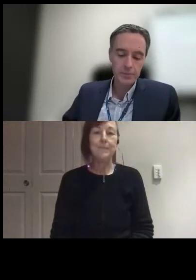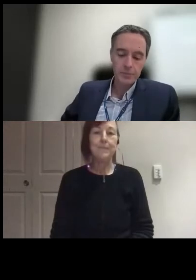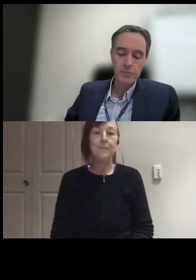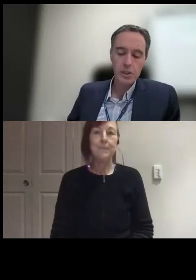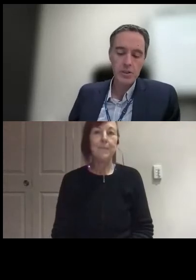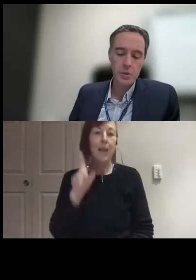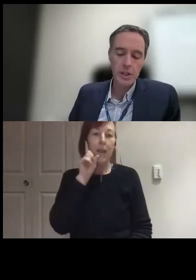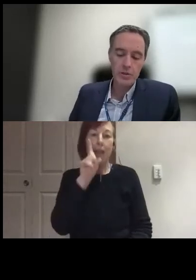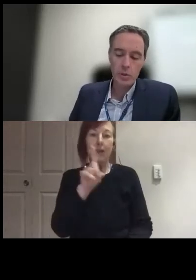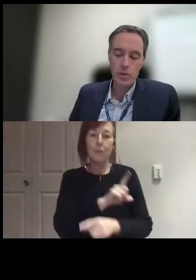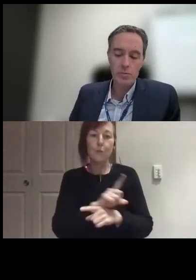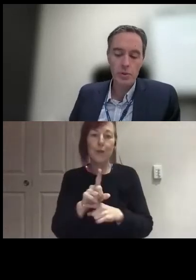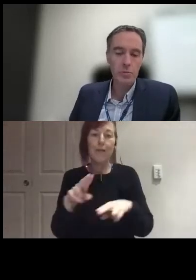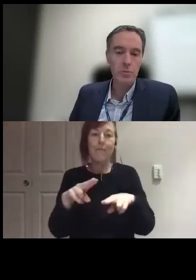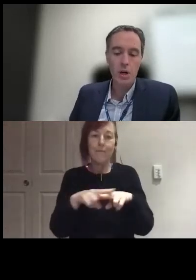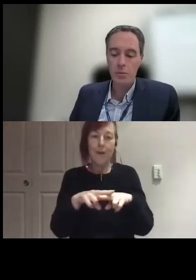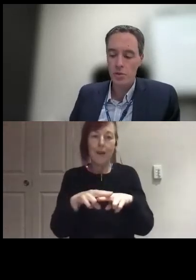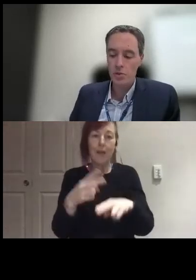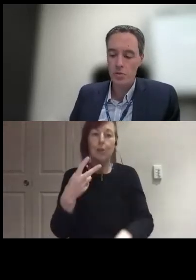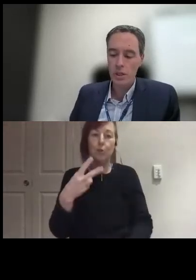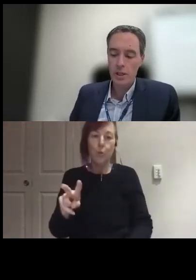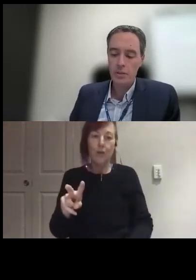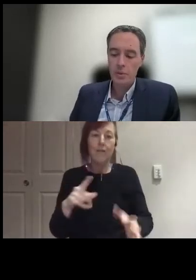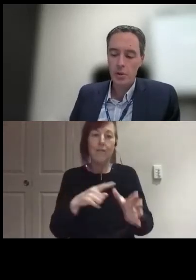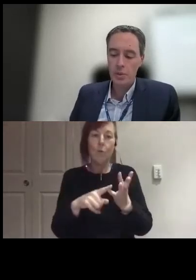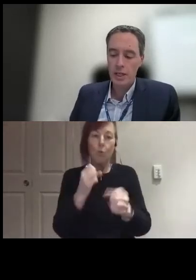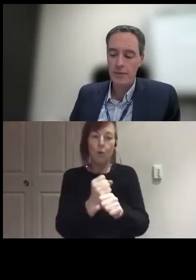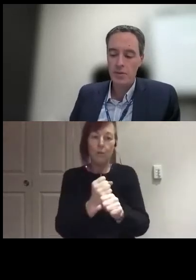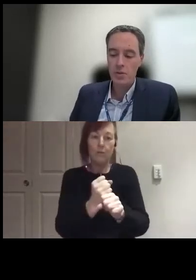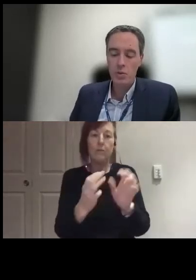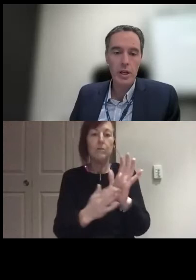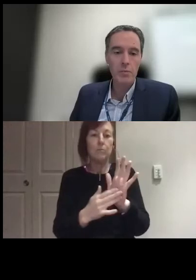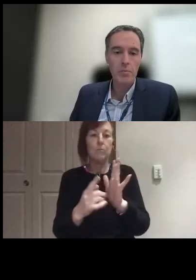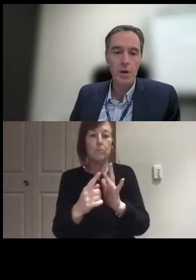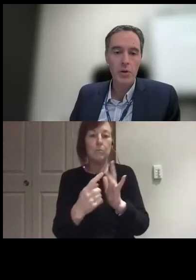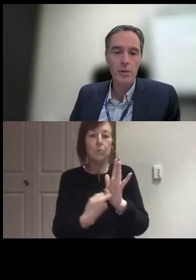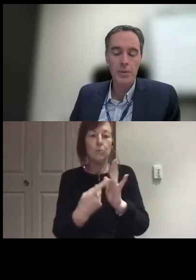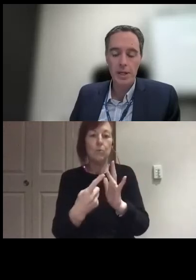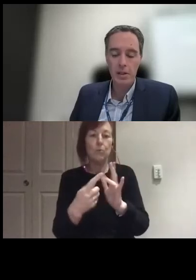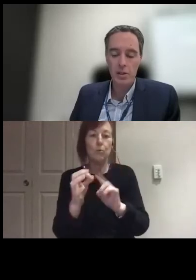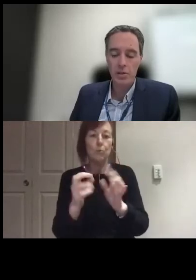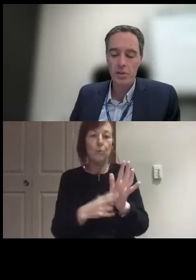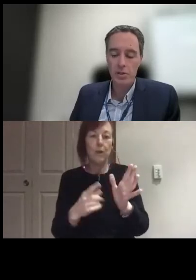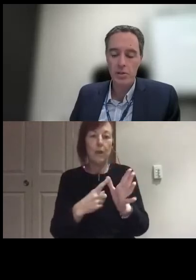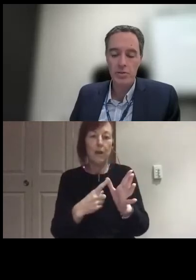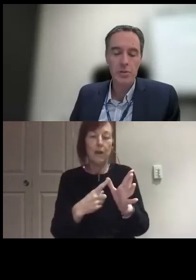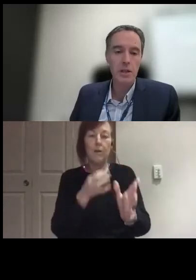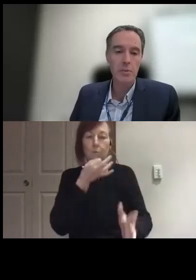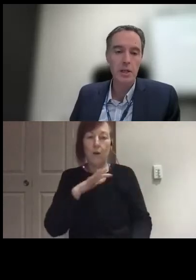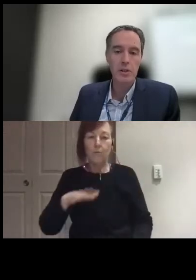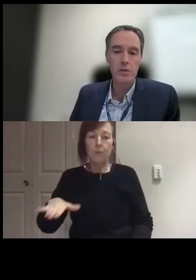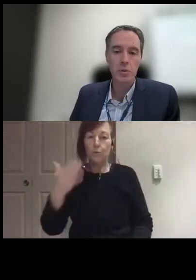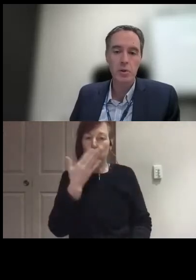Friday, the 20th of August, MARUTNA Primary School and MARUTNA After School Care Program, that includes students from